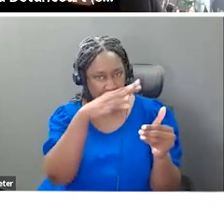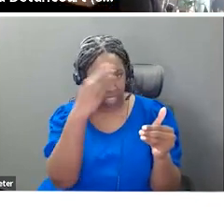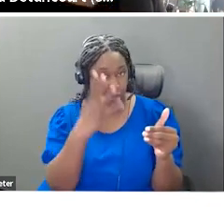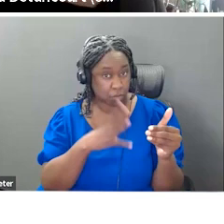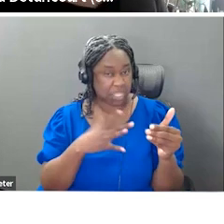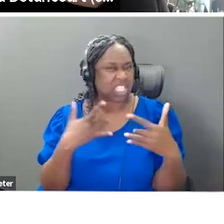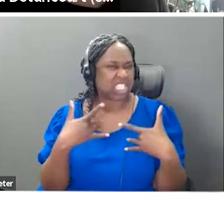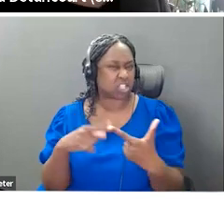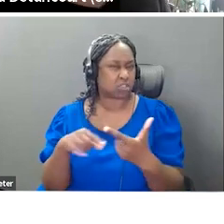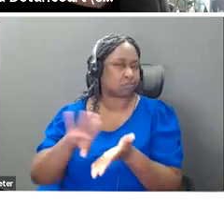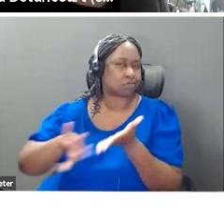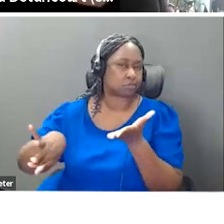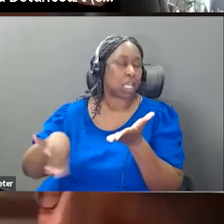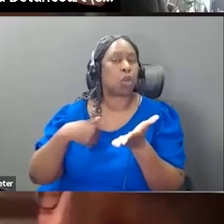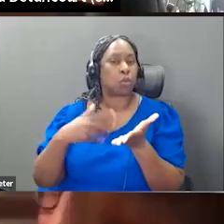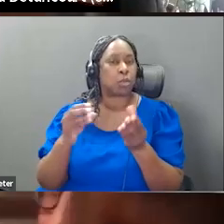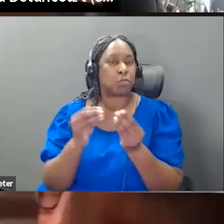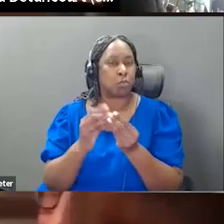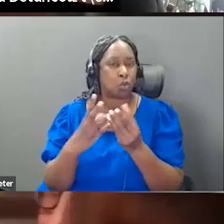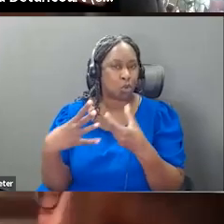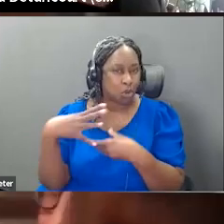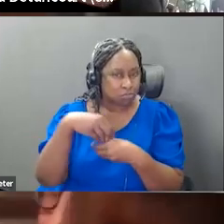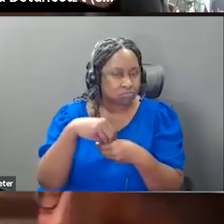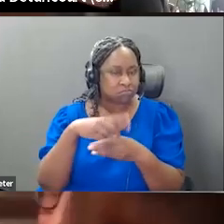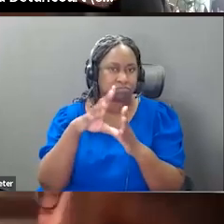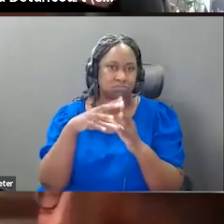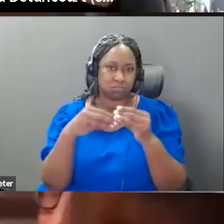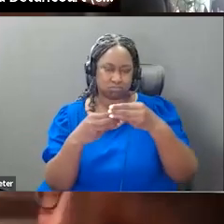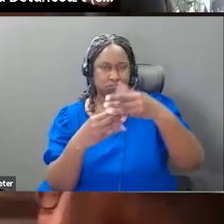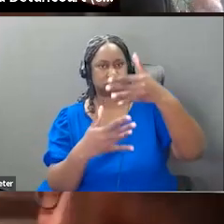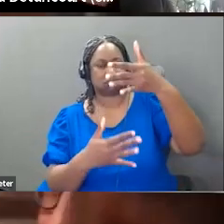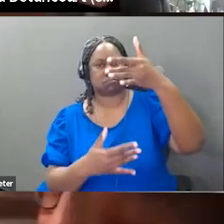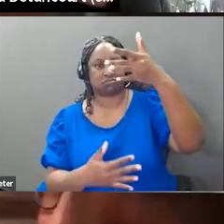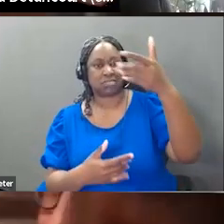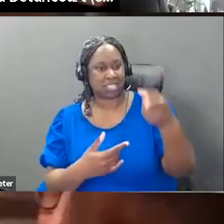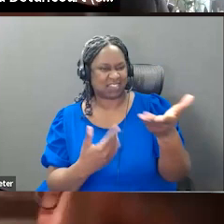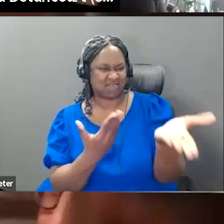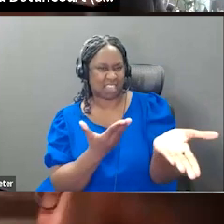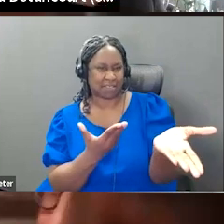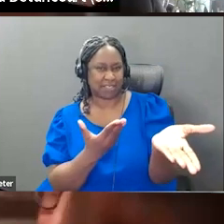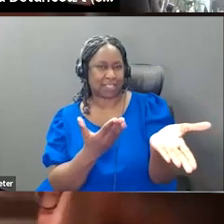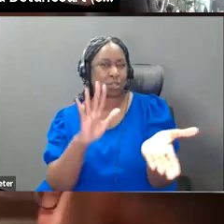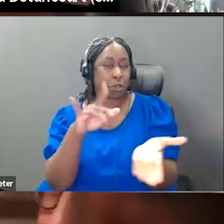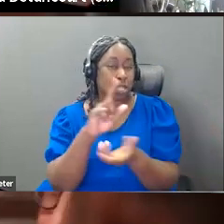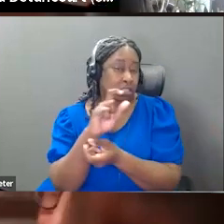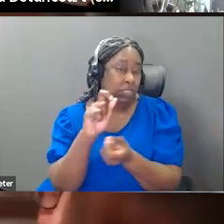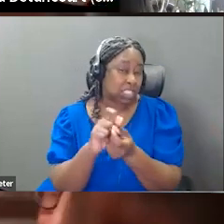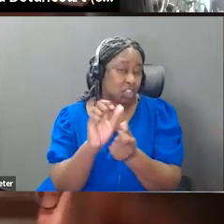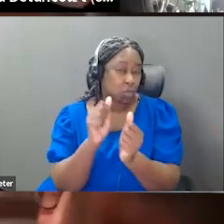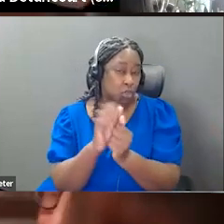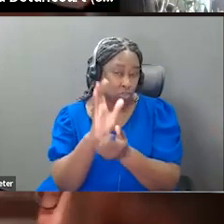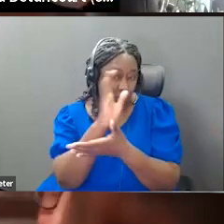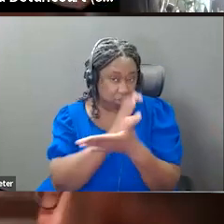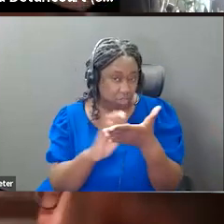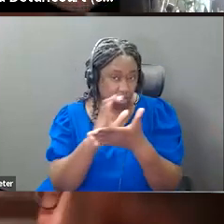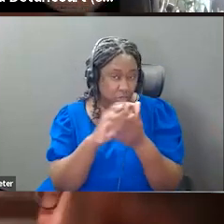get much, much more rich results. Something like this. So being specific with your search terms is